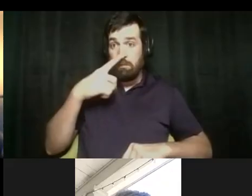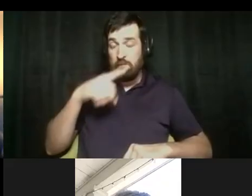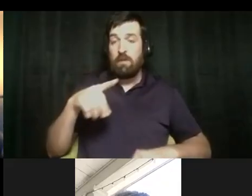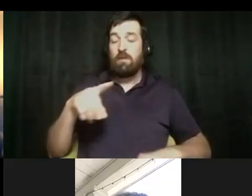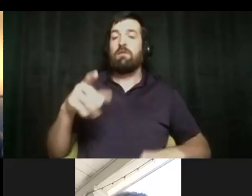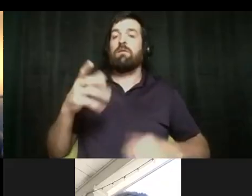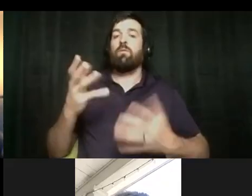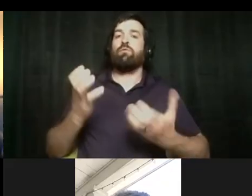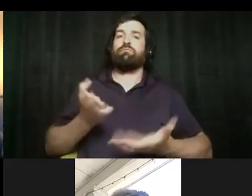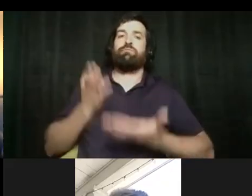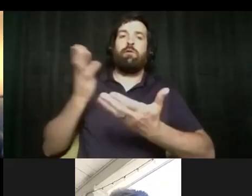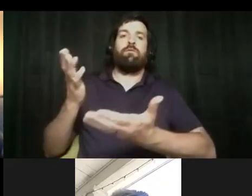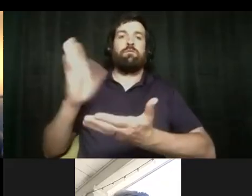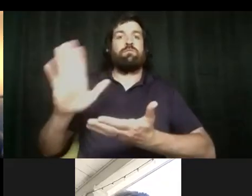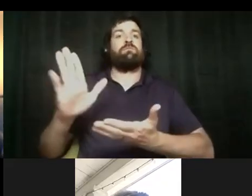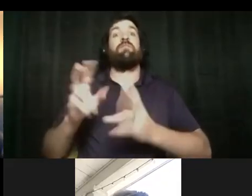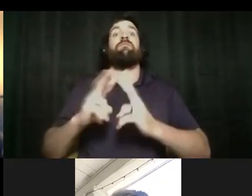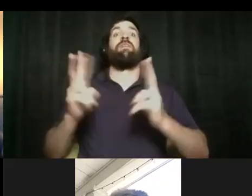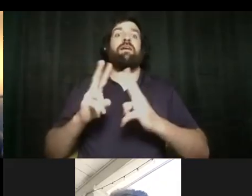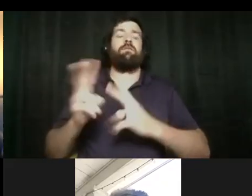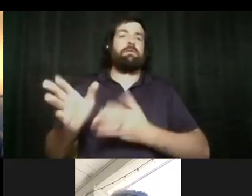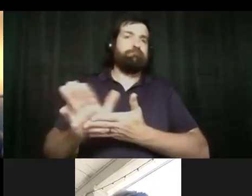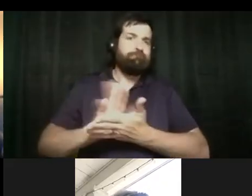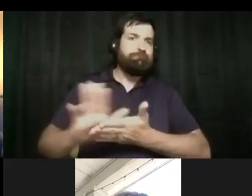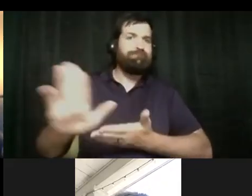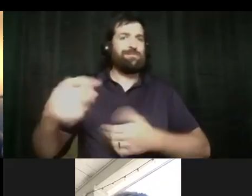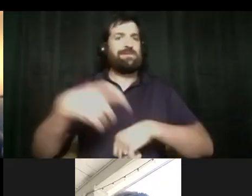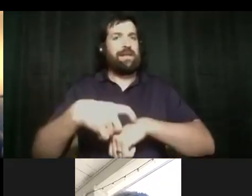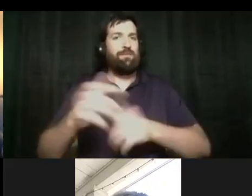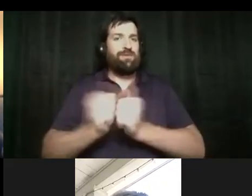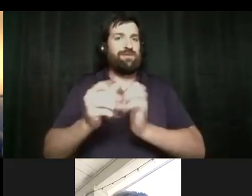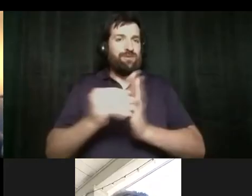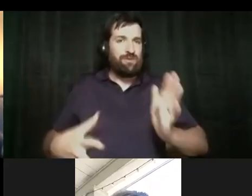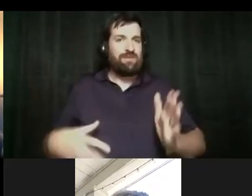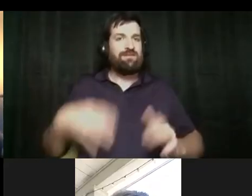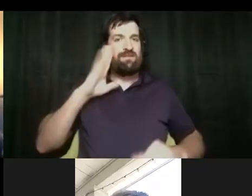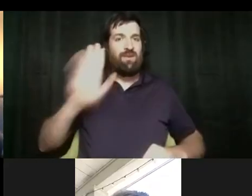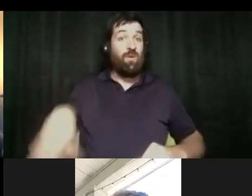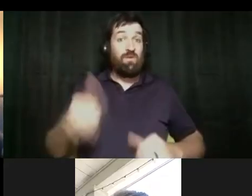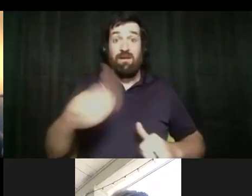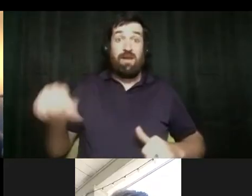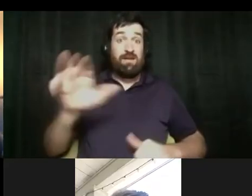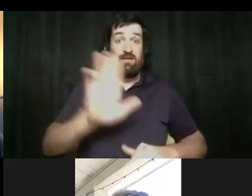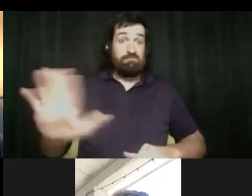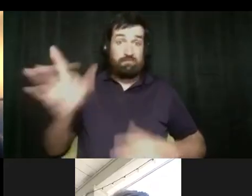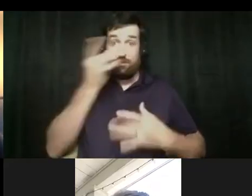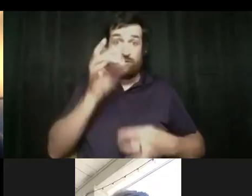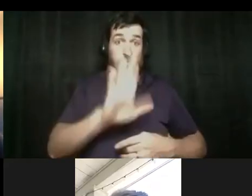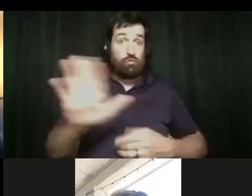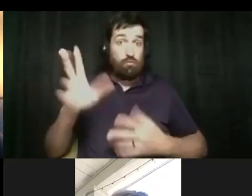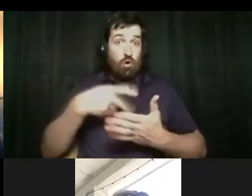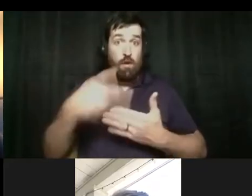to offer, you're very generous with your time with our students. And I know that if any of them have interest in any of your programs,